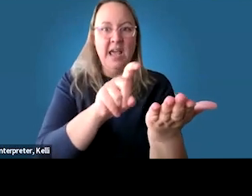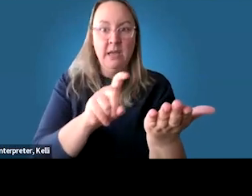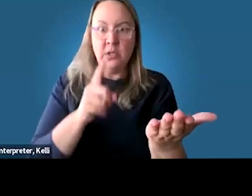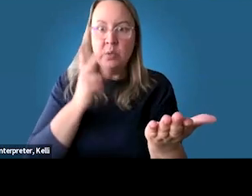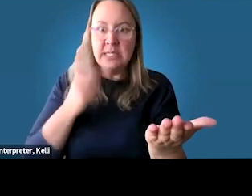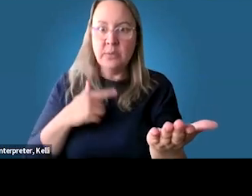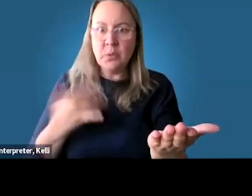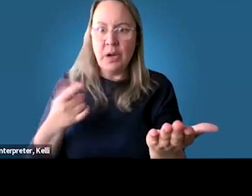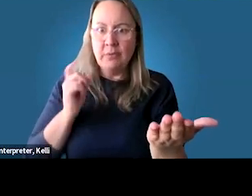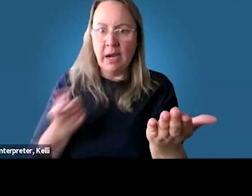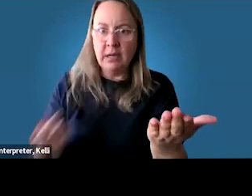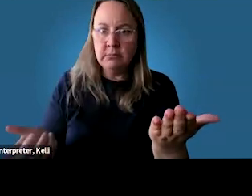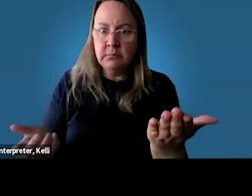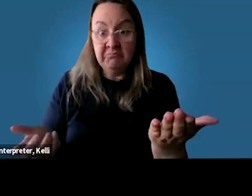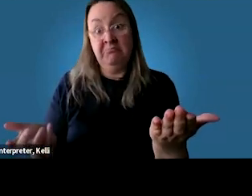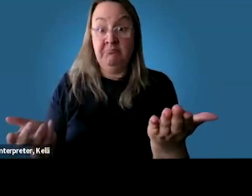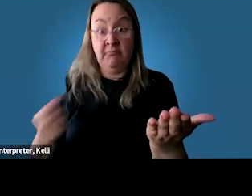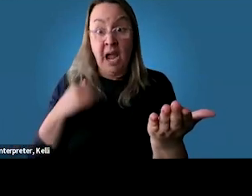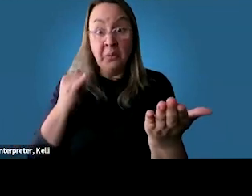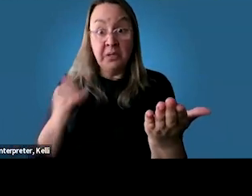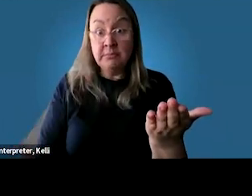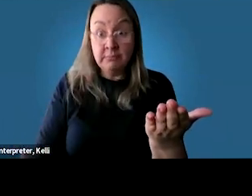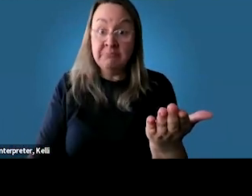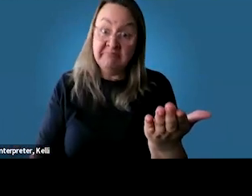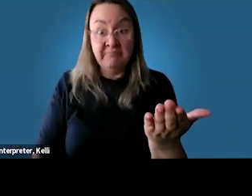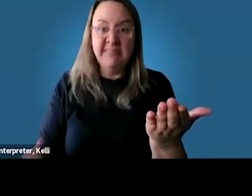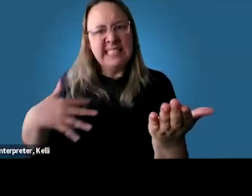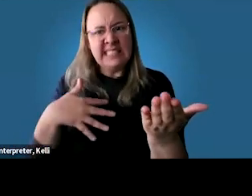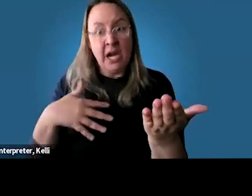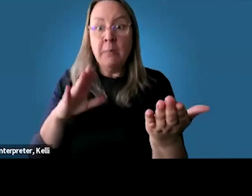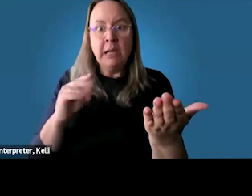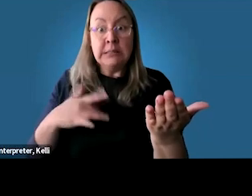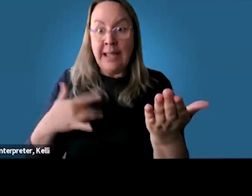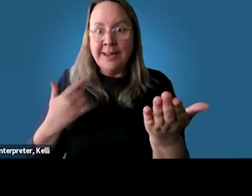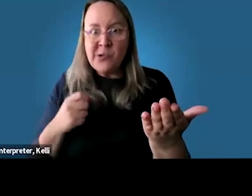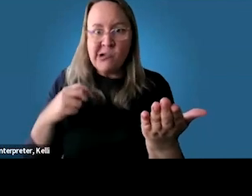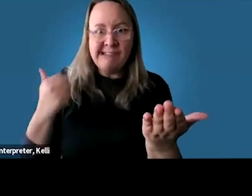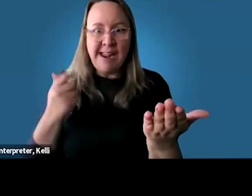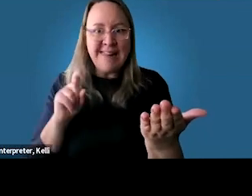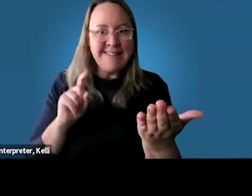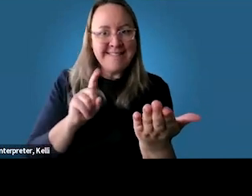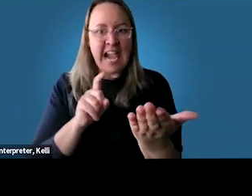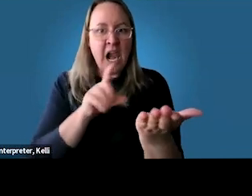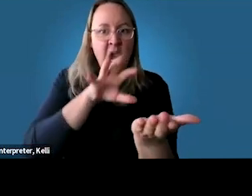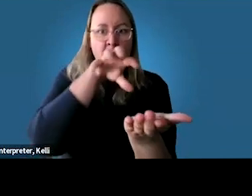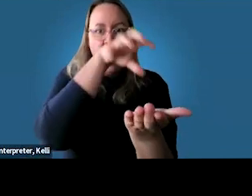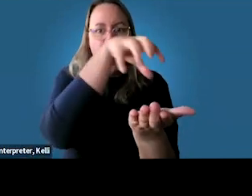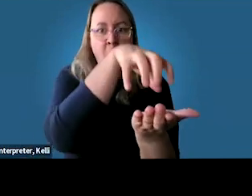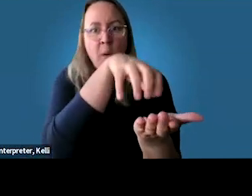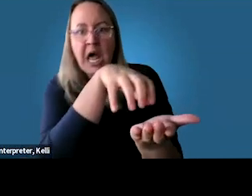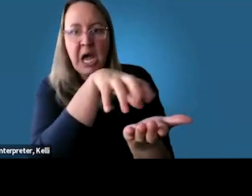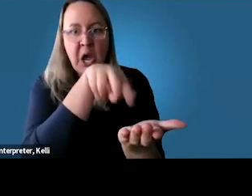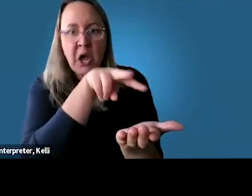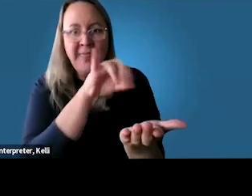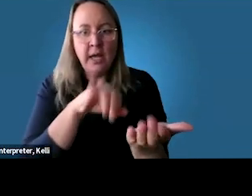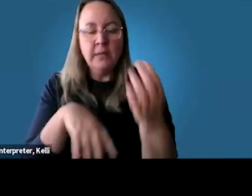what investigate that? I mean, I would. I might be a little bit scared, but excited also, but I totally would, right? That's a curiosity whiff. And it